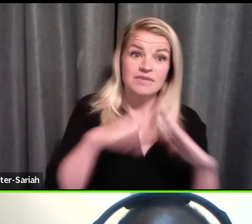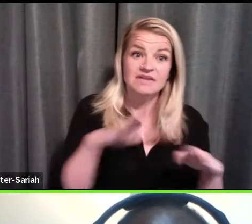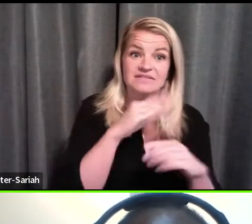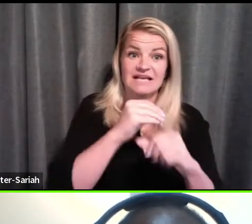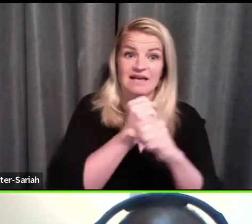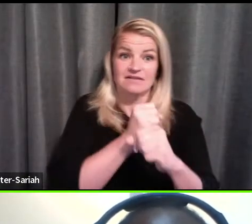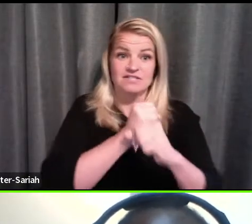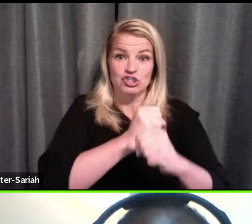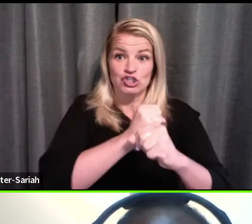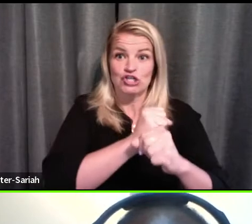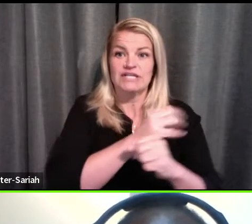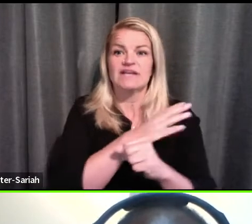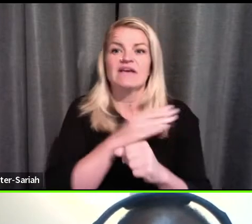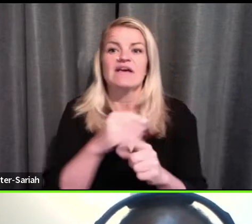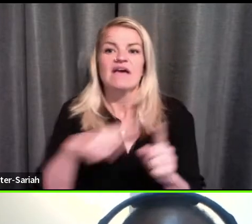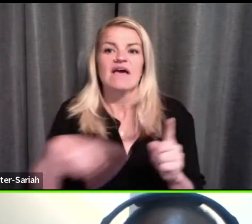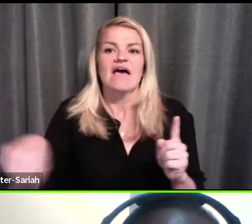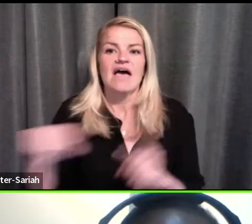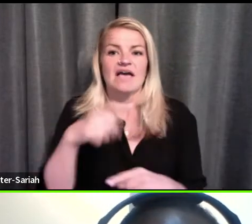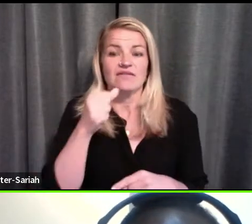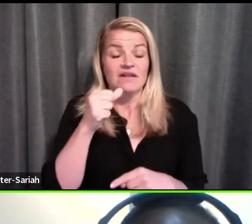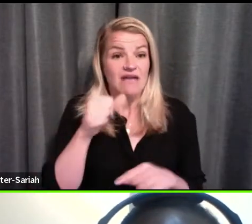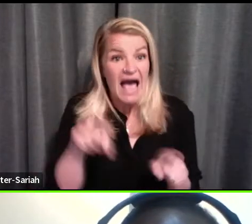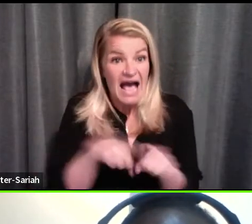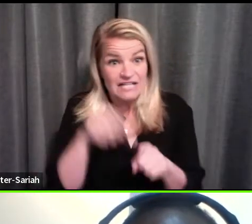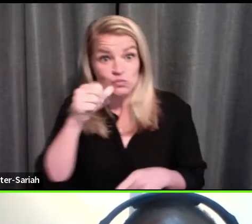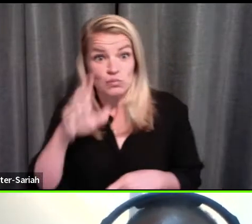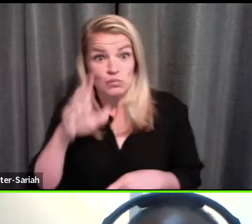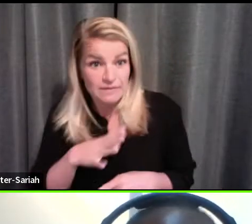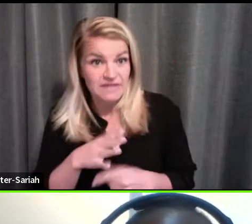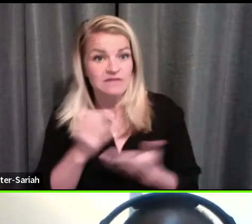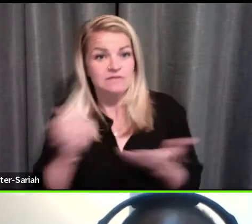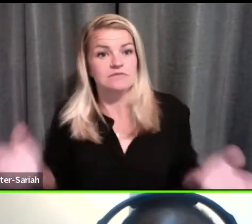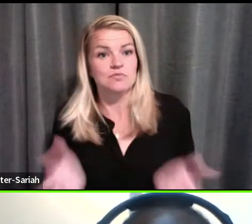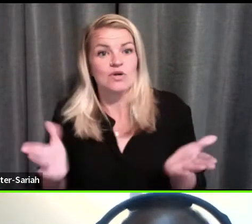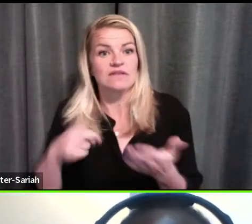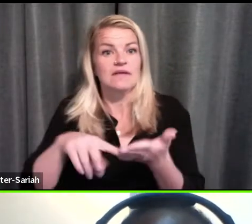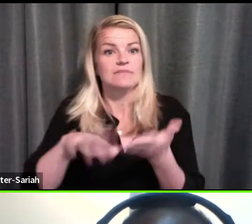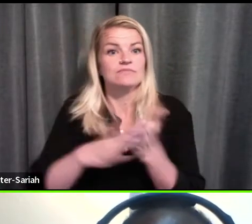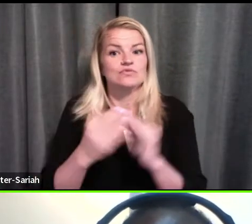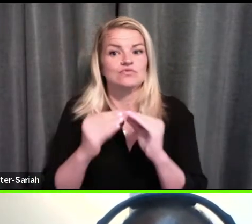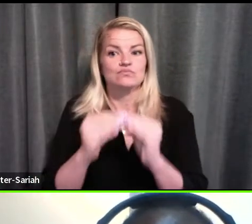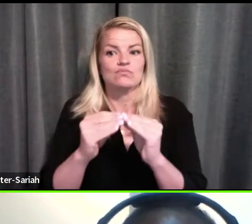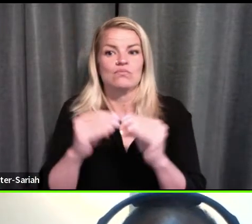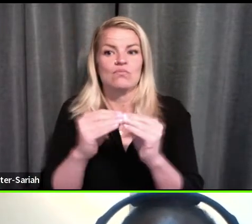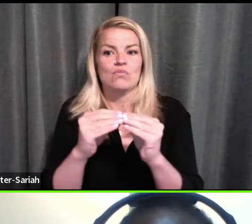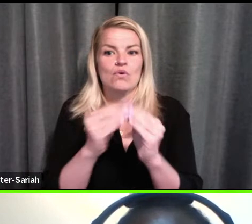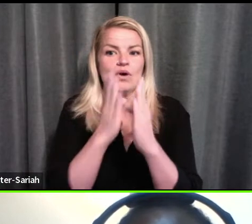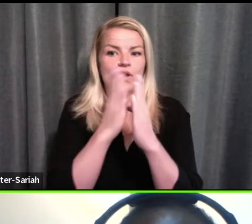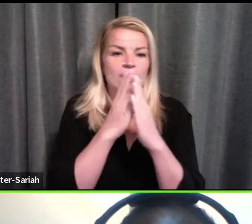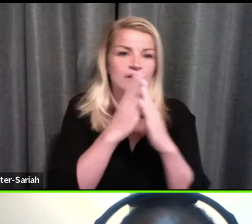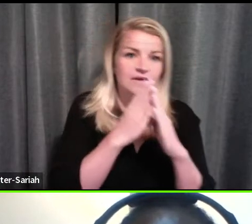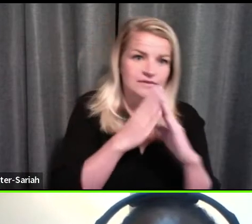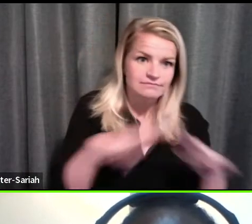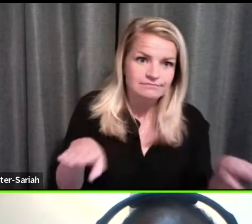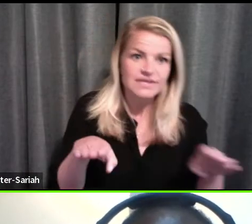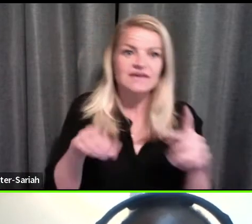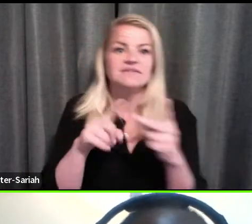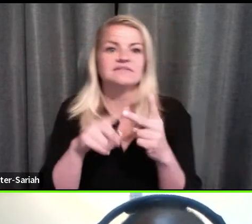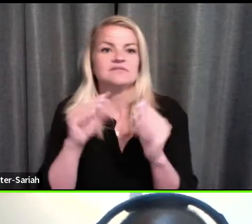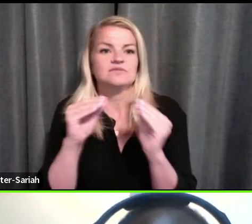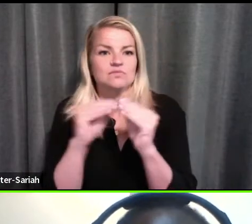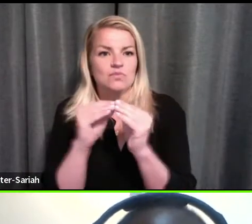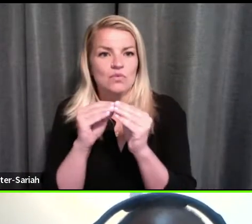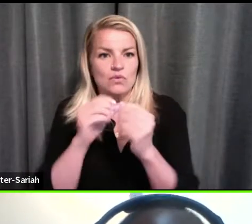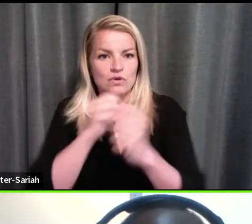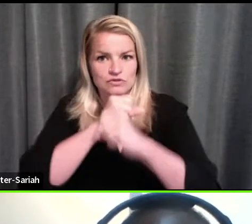the women's role as leaders, peace builders, and decision makers. Having lived and worked in North Rift region for a while now,